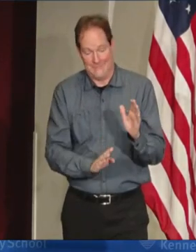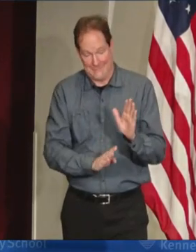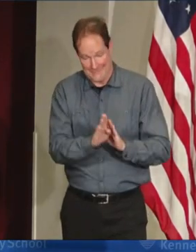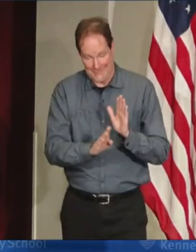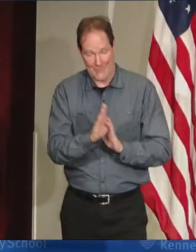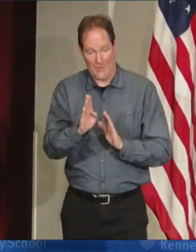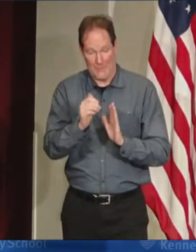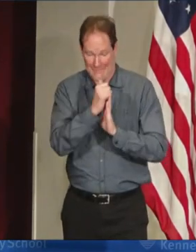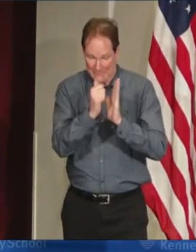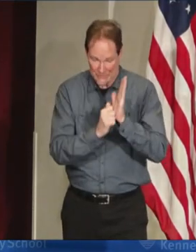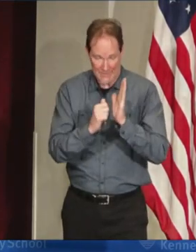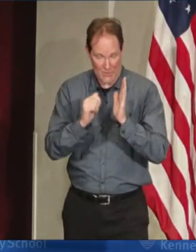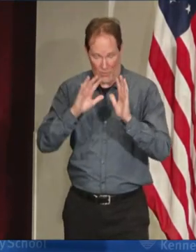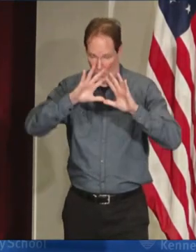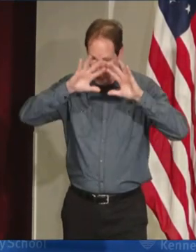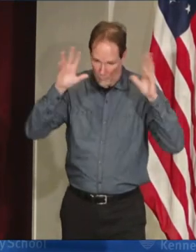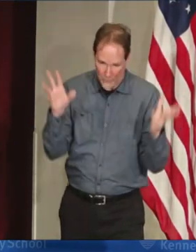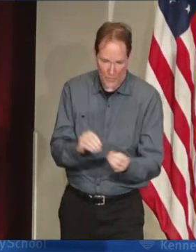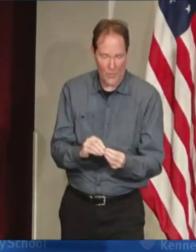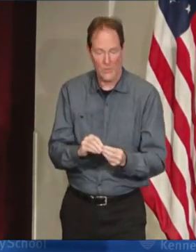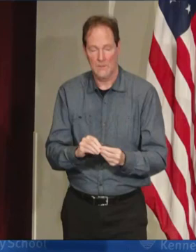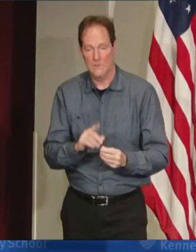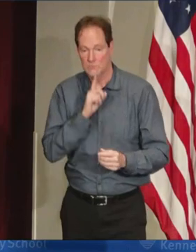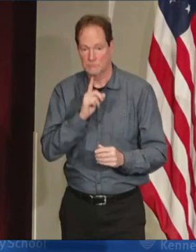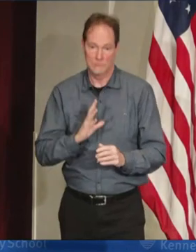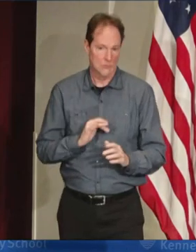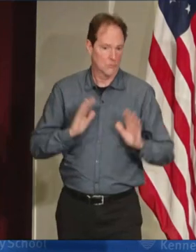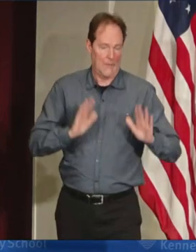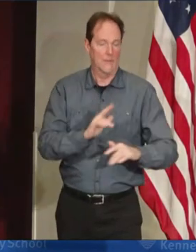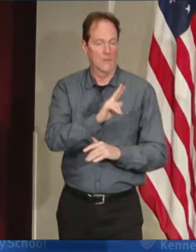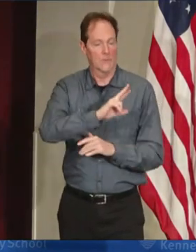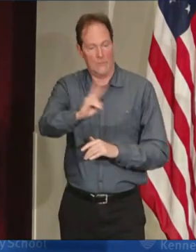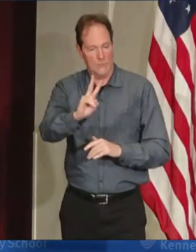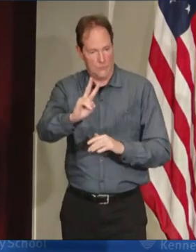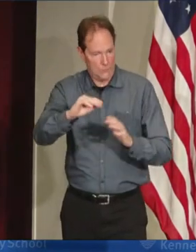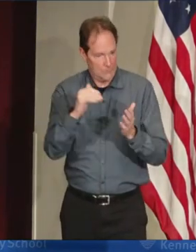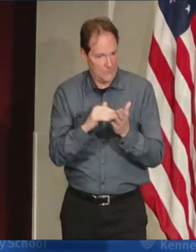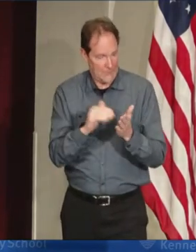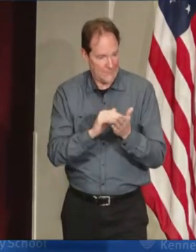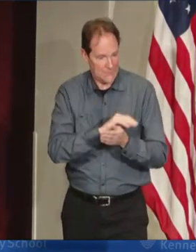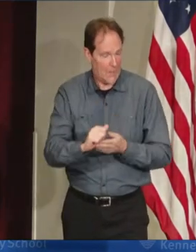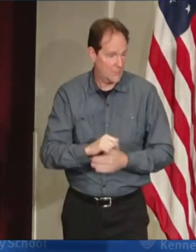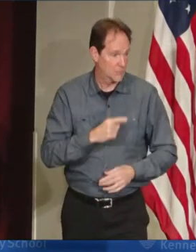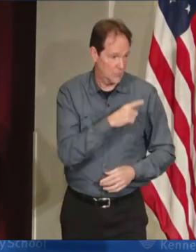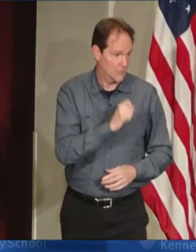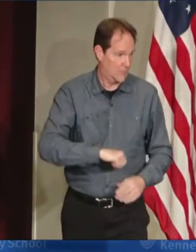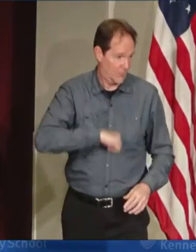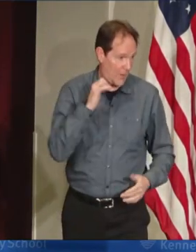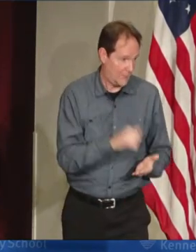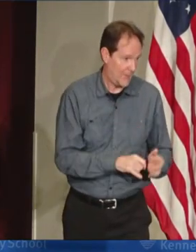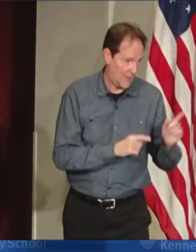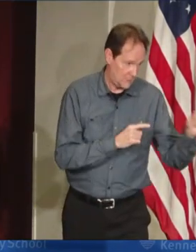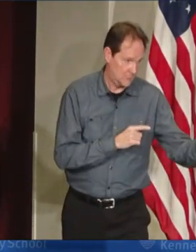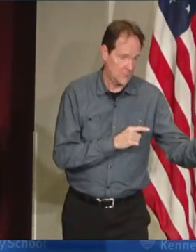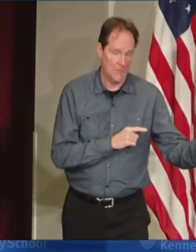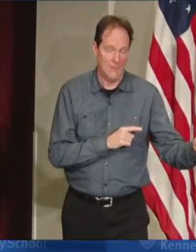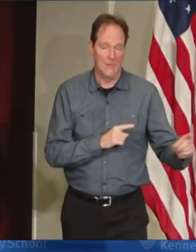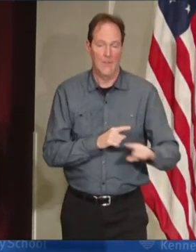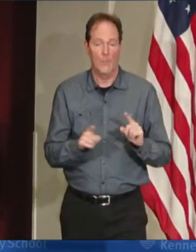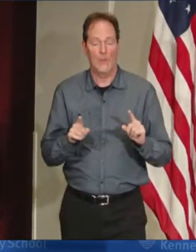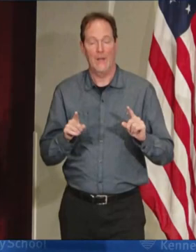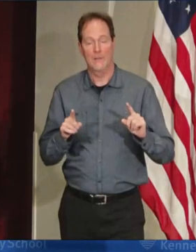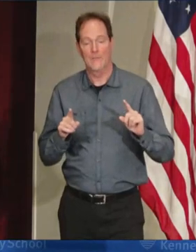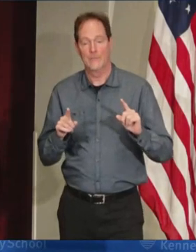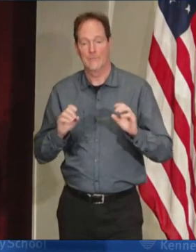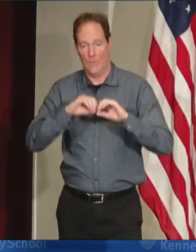overall, it's great, $32 million. You should be nothing but proud of it. But when you look at